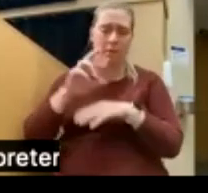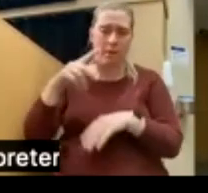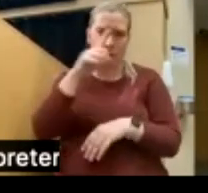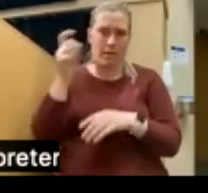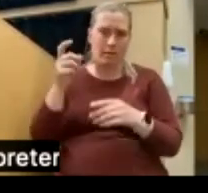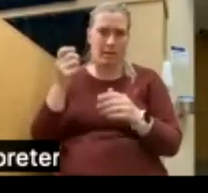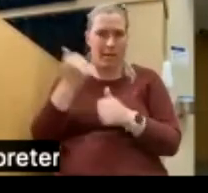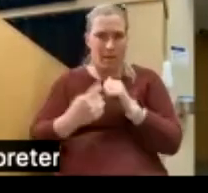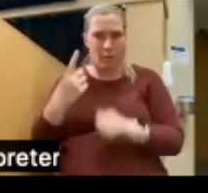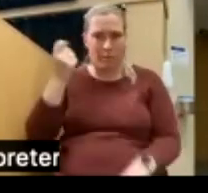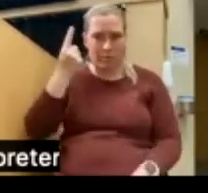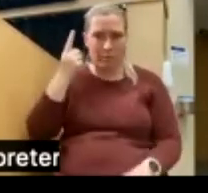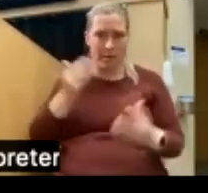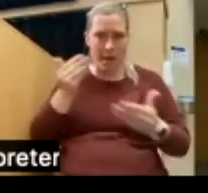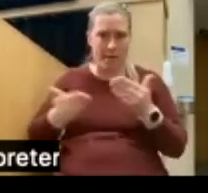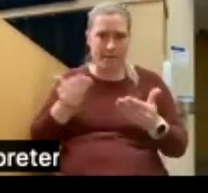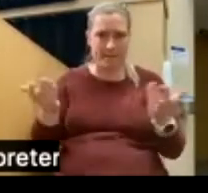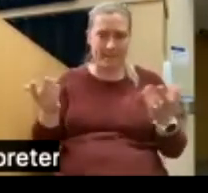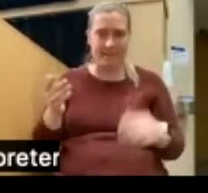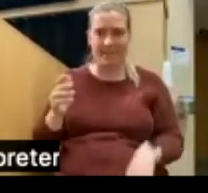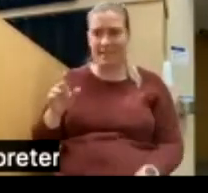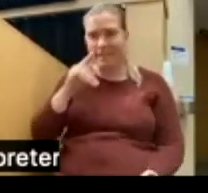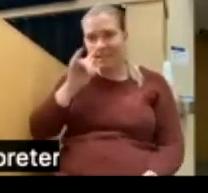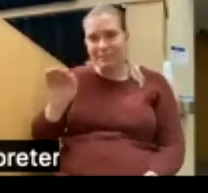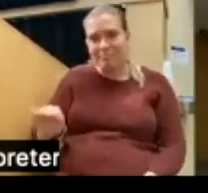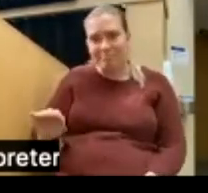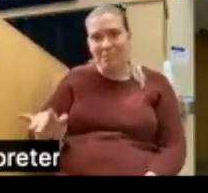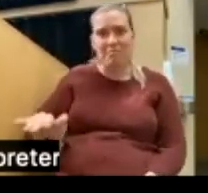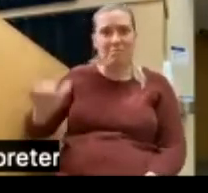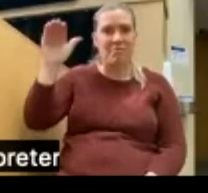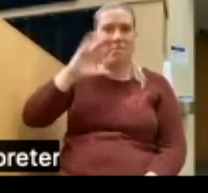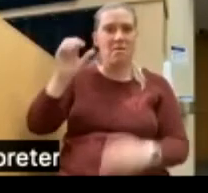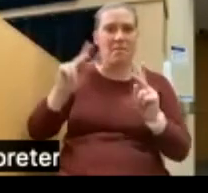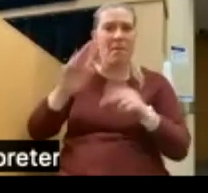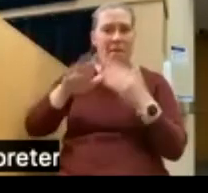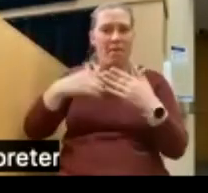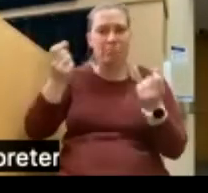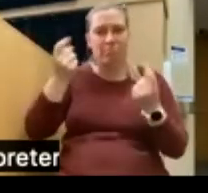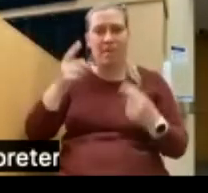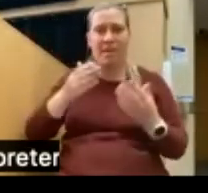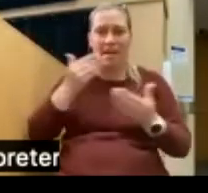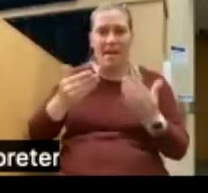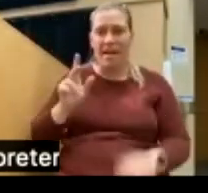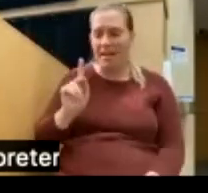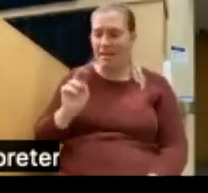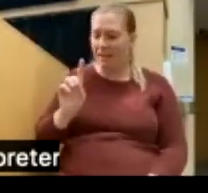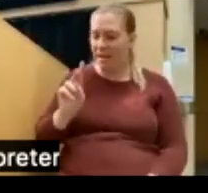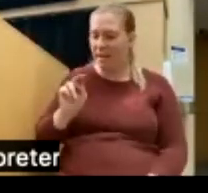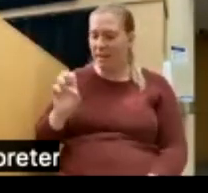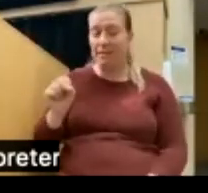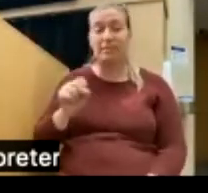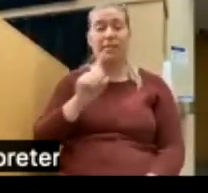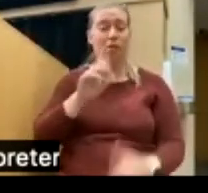from like the littlest kid to, you know, the oldest adult. And so there are kind initiatives.